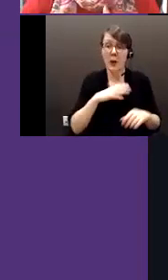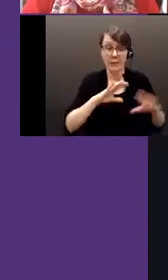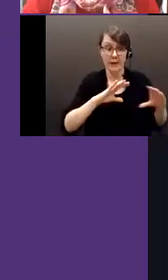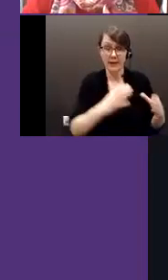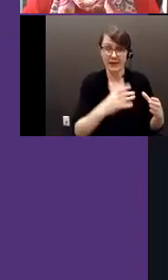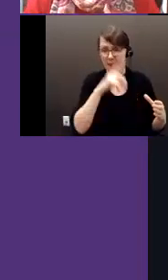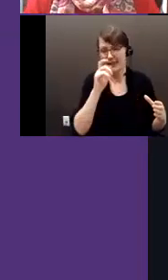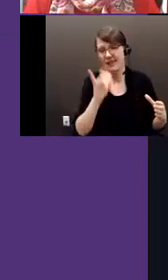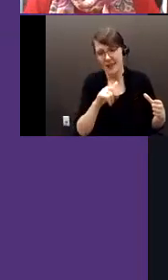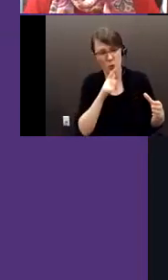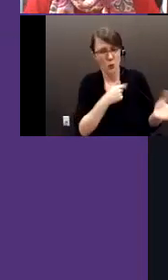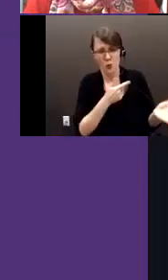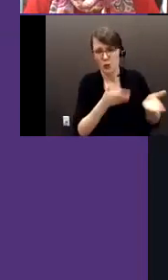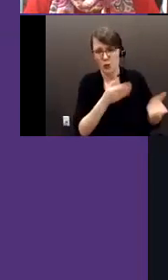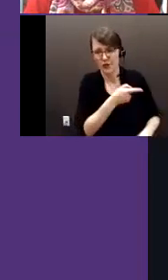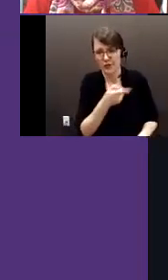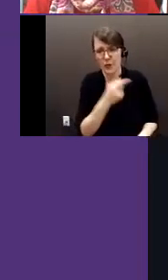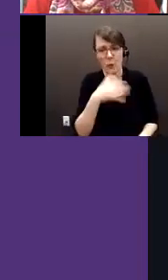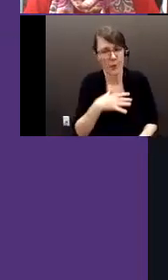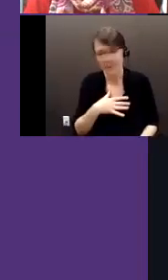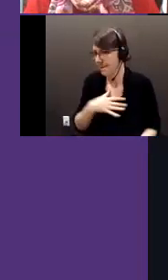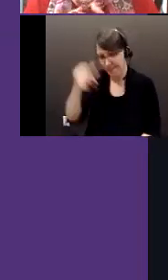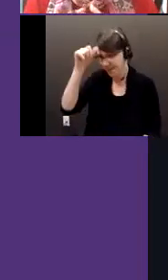the center. That's who we serve.